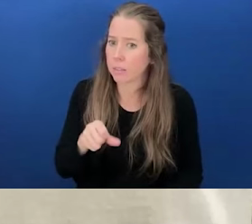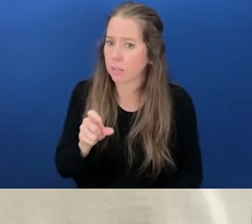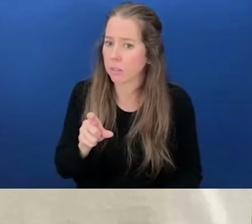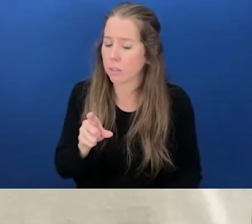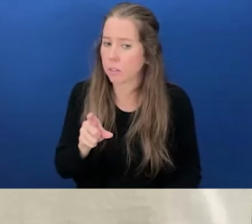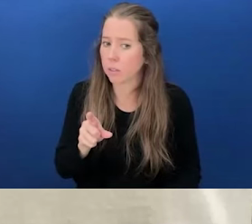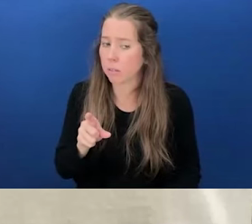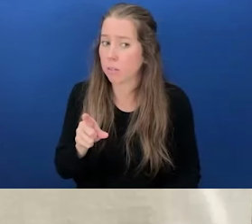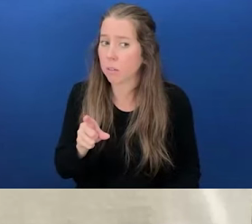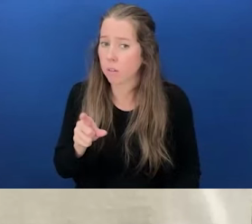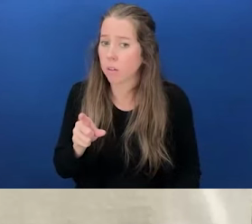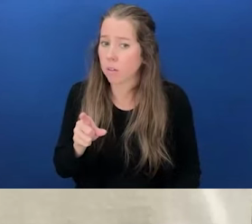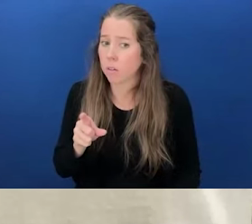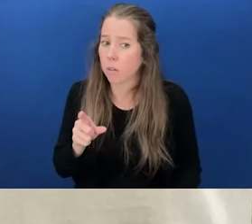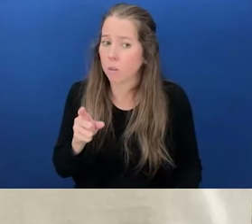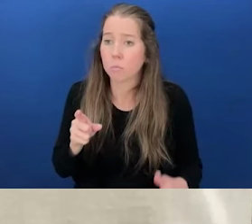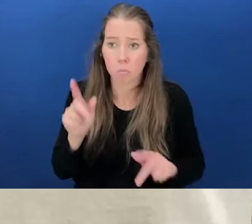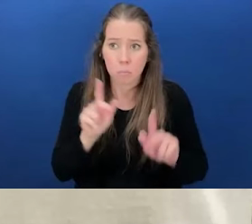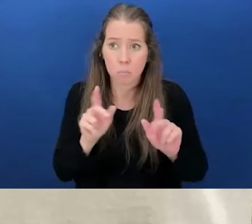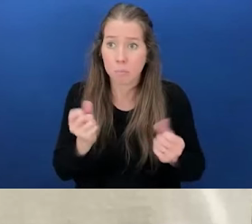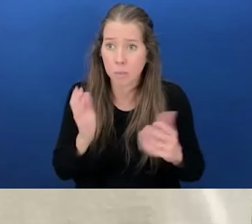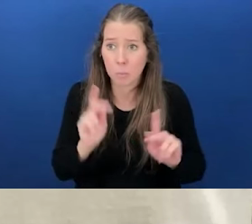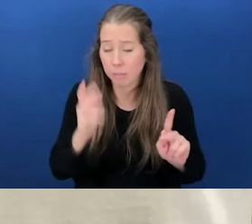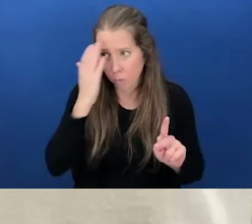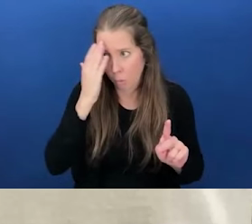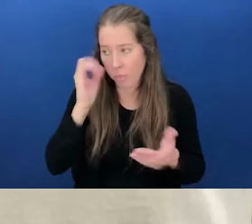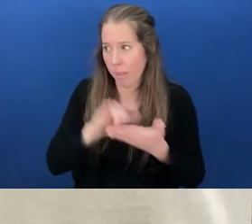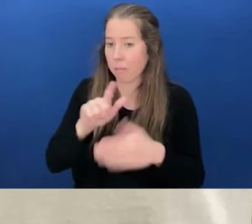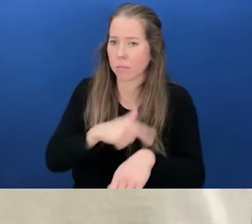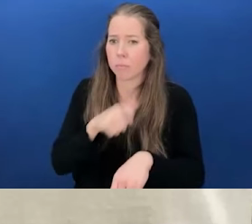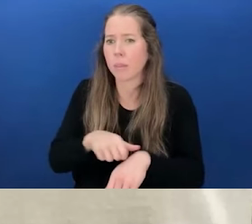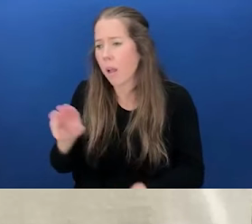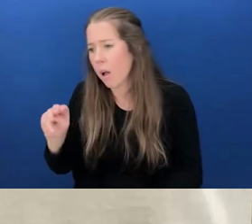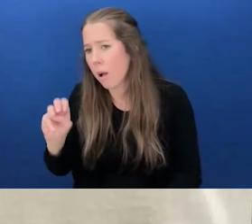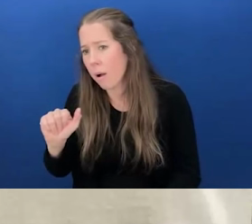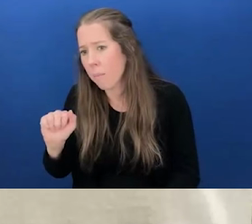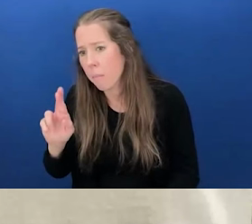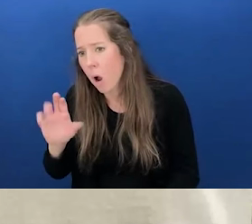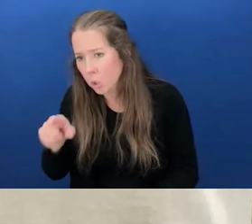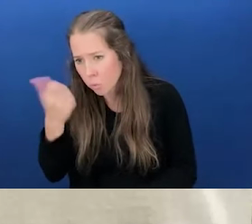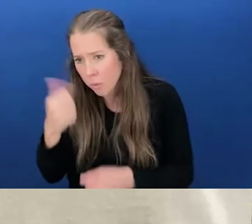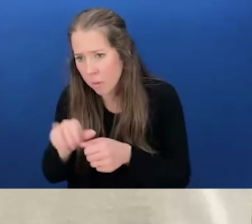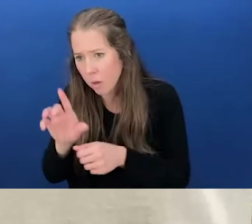know, there have been people who've known that for a long time. I mean, so Mark, do you remember Don Larson?